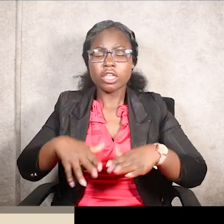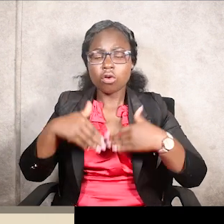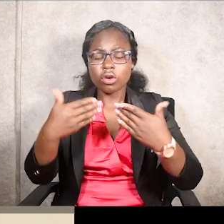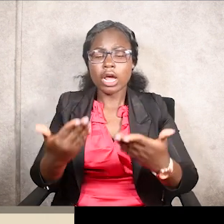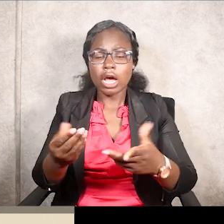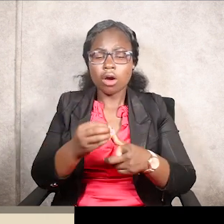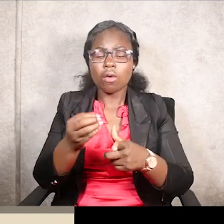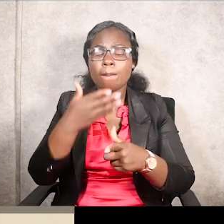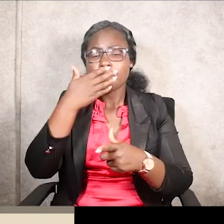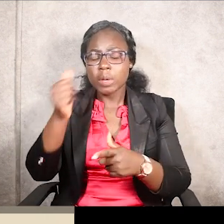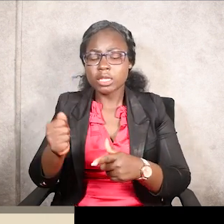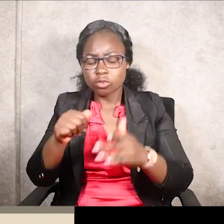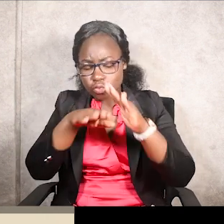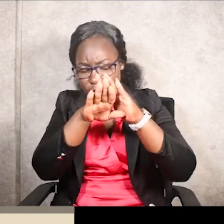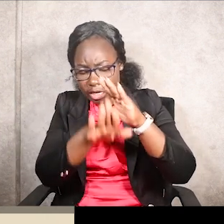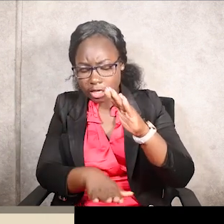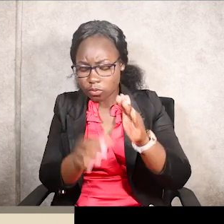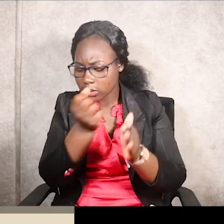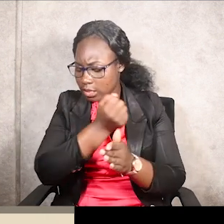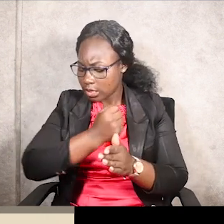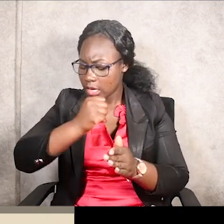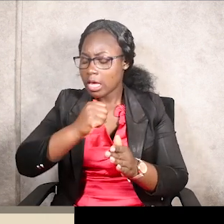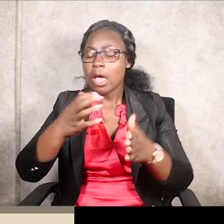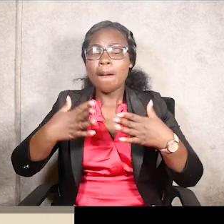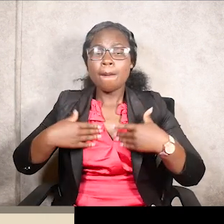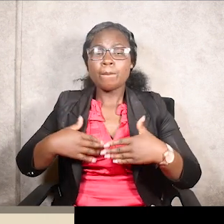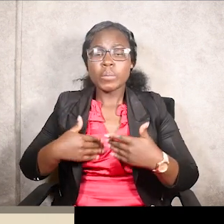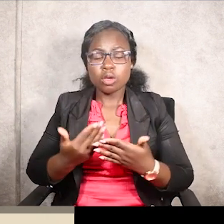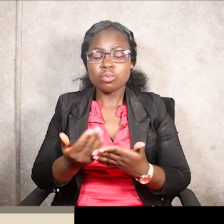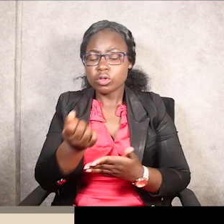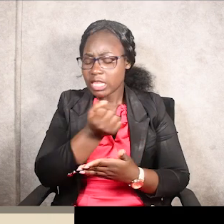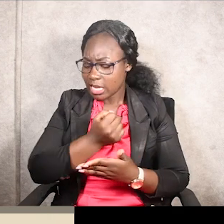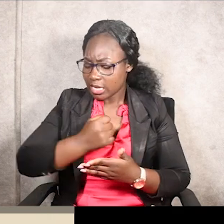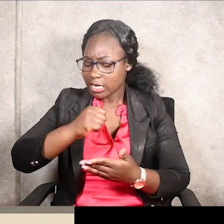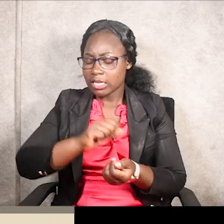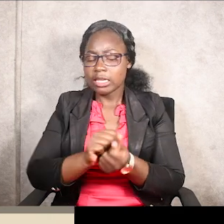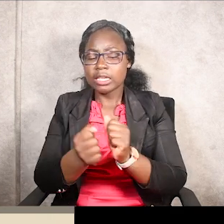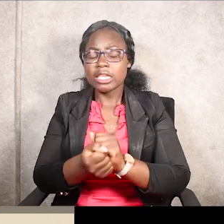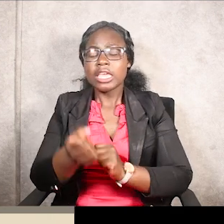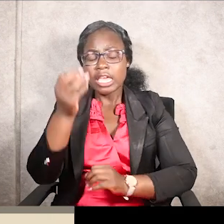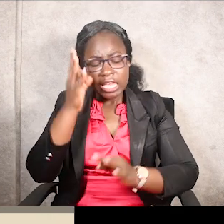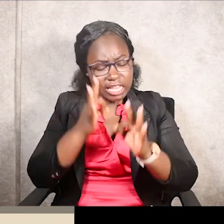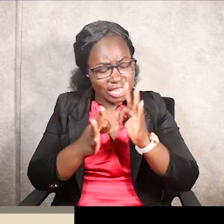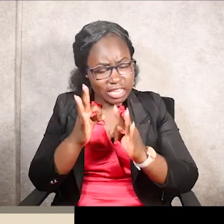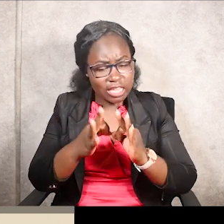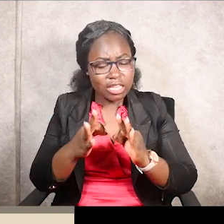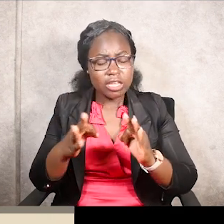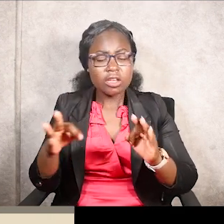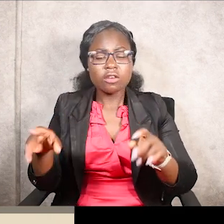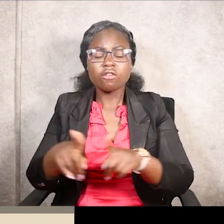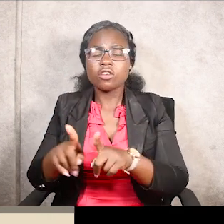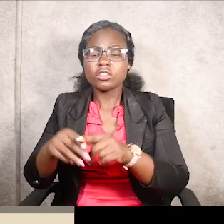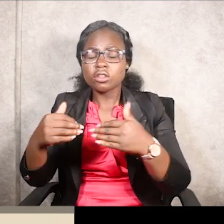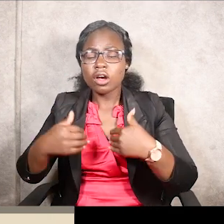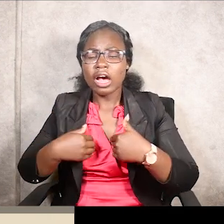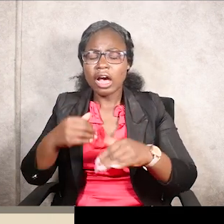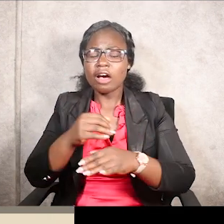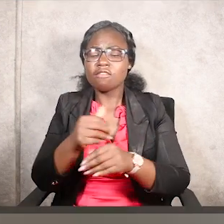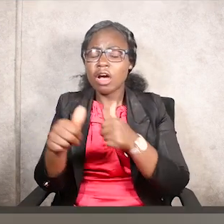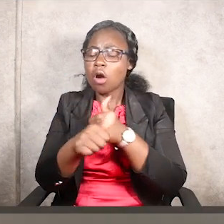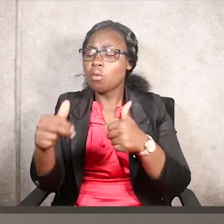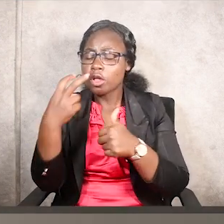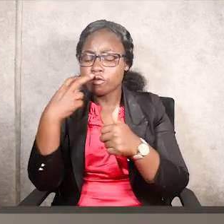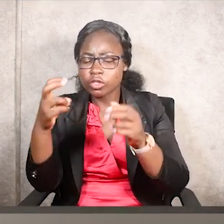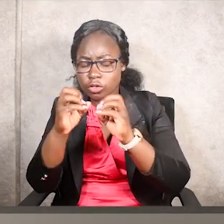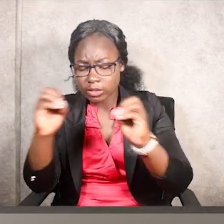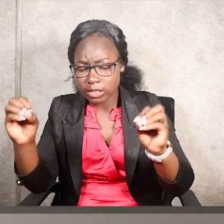how best to reduce the resistance. People will resist change if there's also lack of a clear vision and communication,